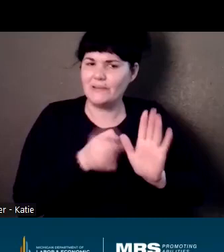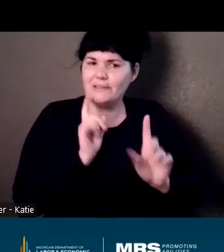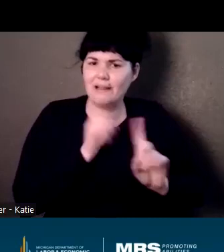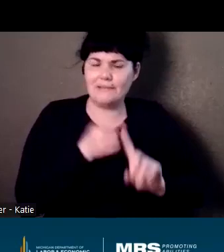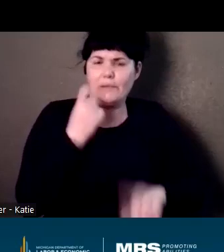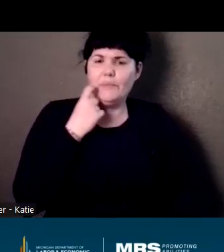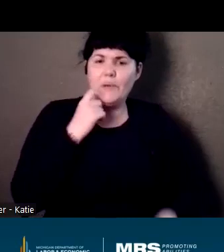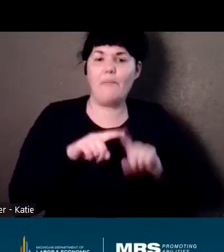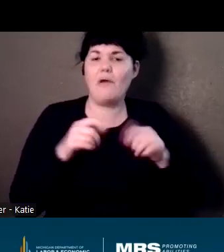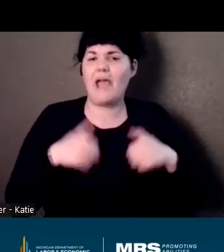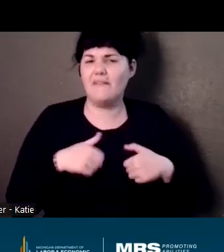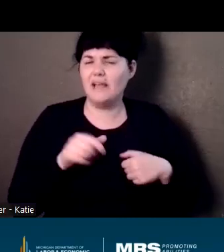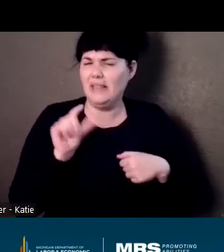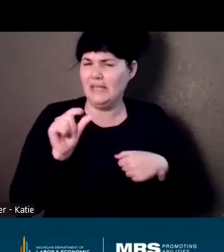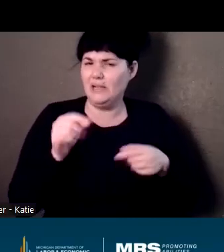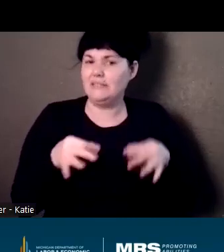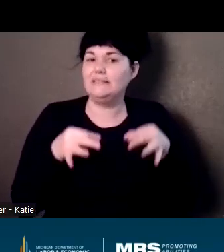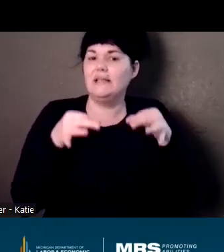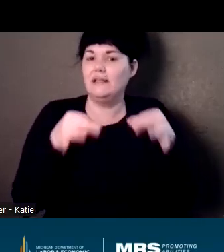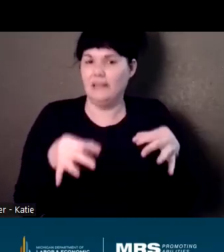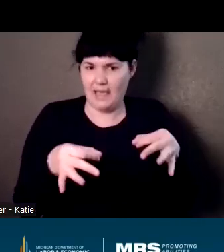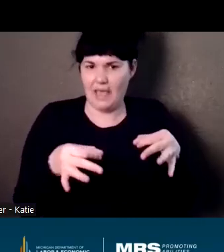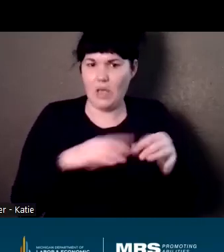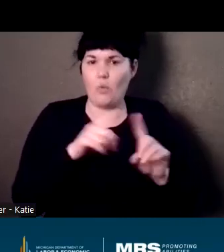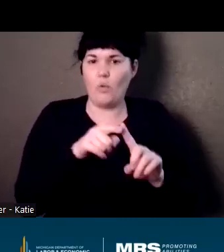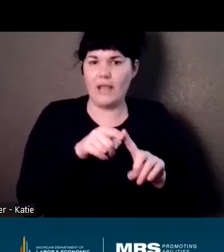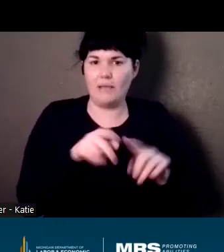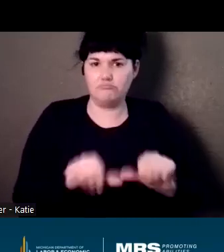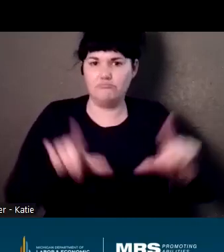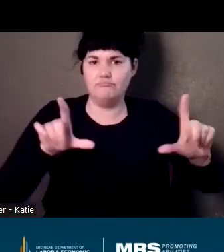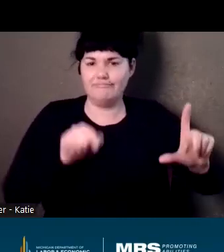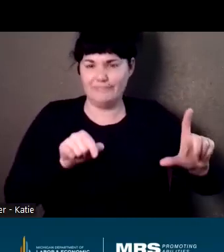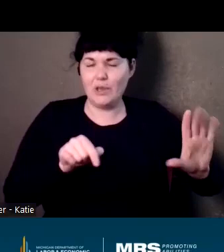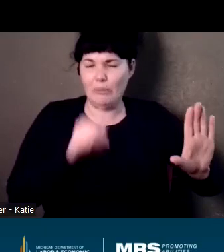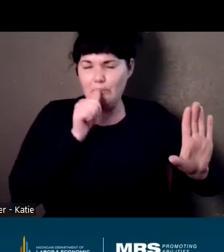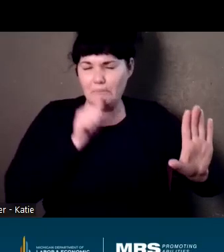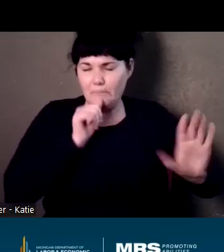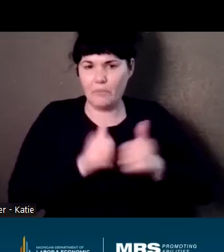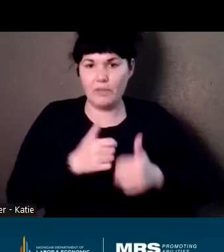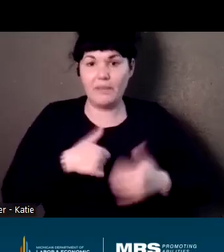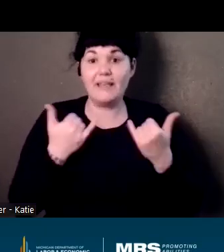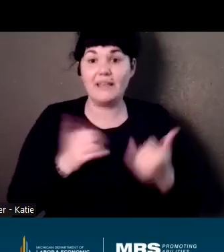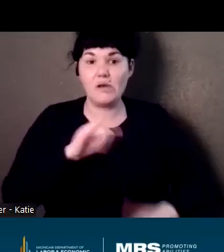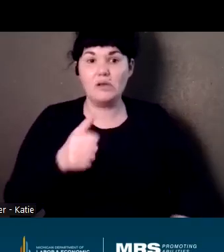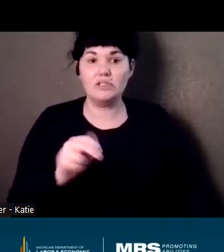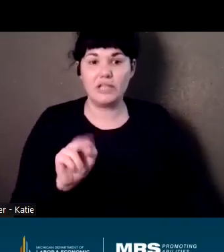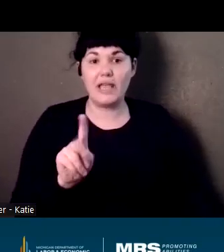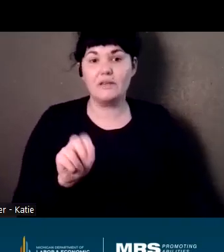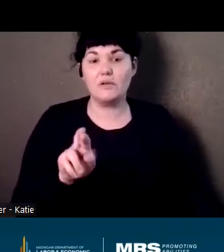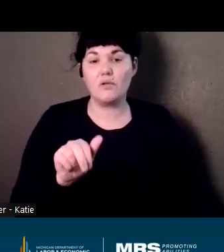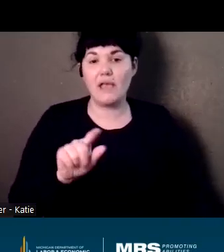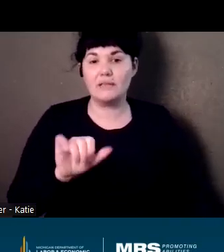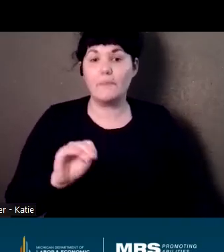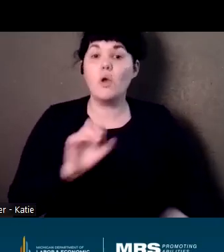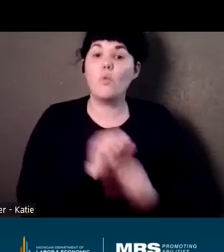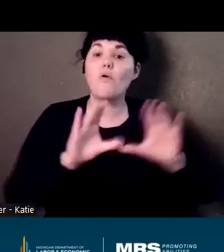with us as we kind of move through this. So next we have Dr. Jan Karazem, who's the Workforce Program Manager at